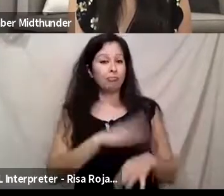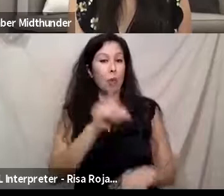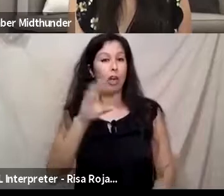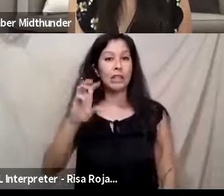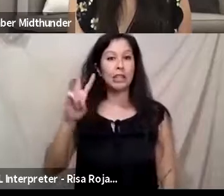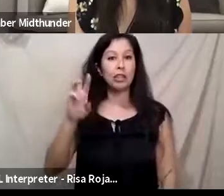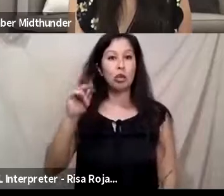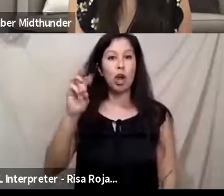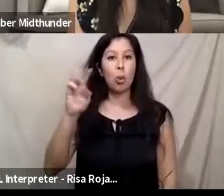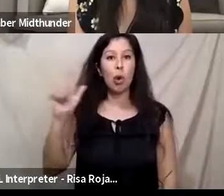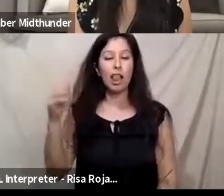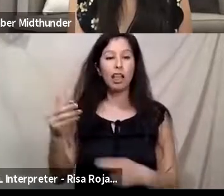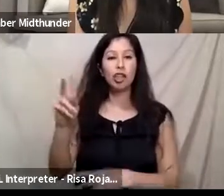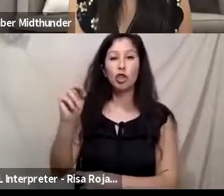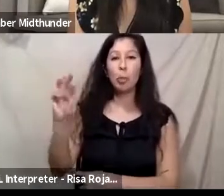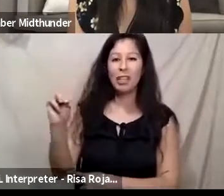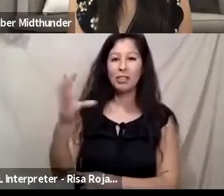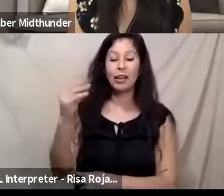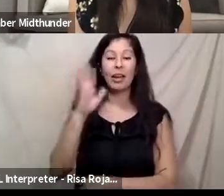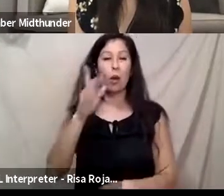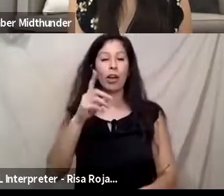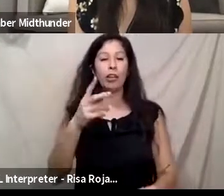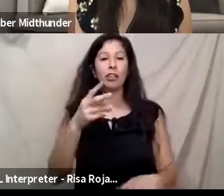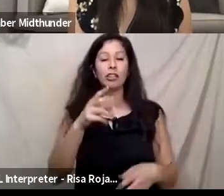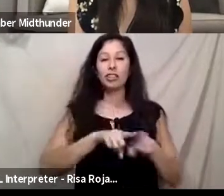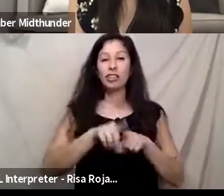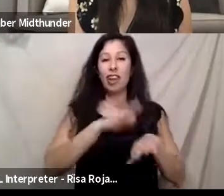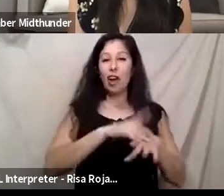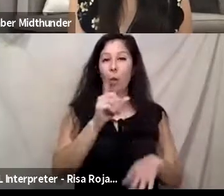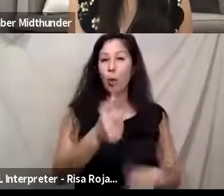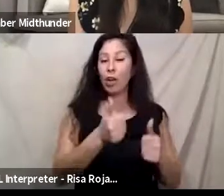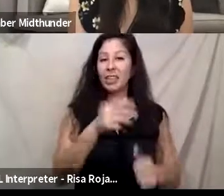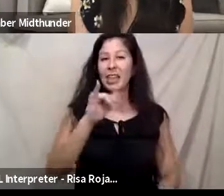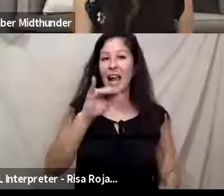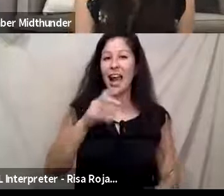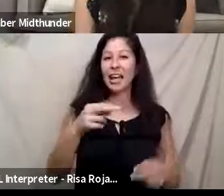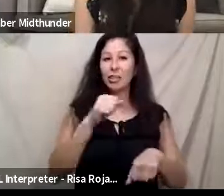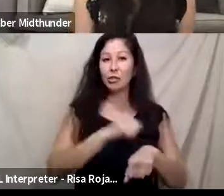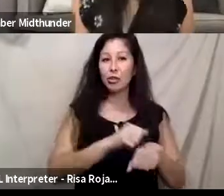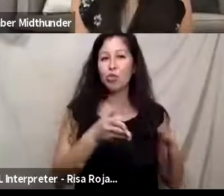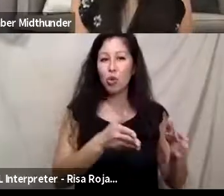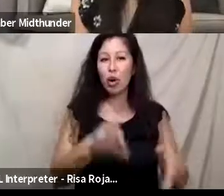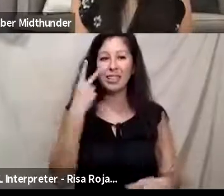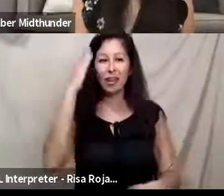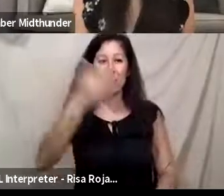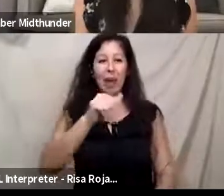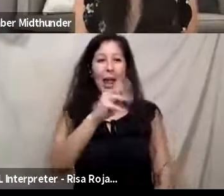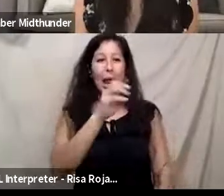CW's Roswell, New Mexico, and will be starring in The Ice Road. Let's welcome Amber Midthunder.